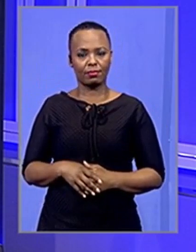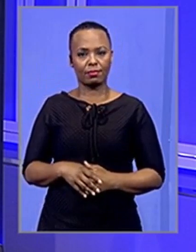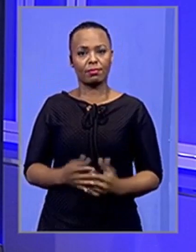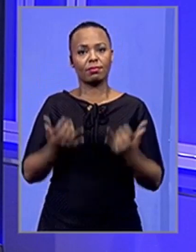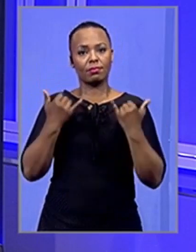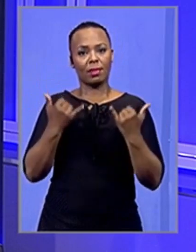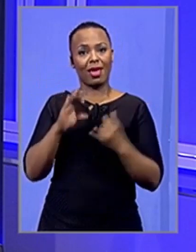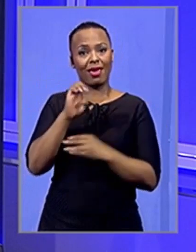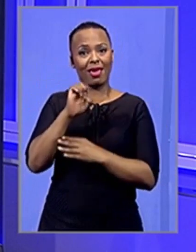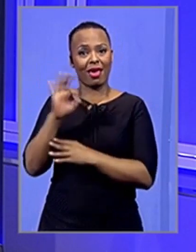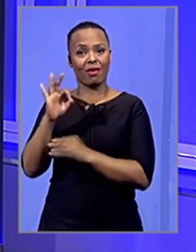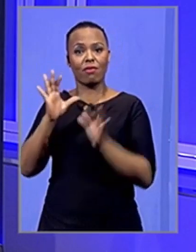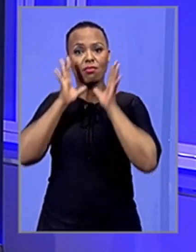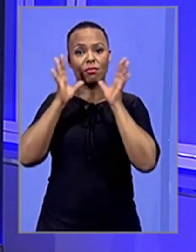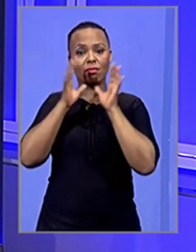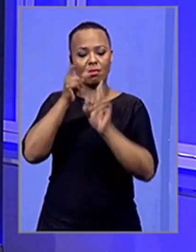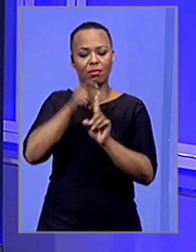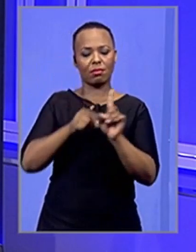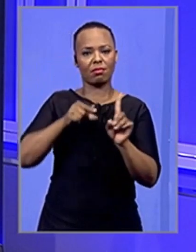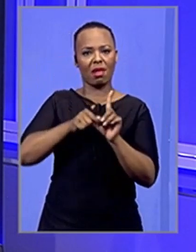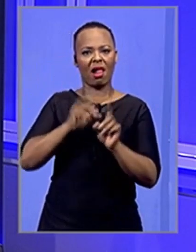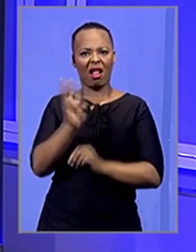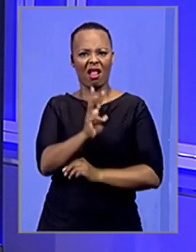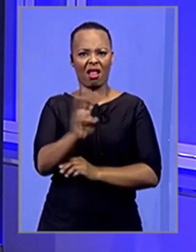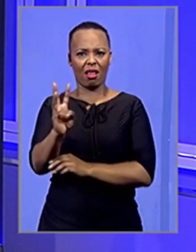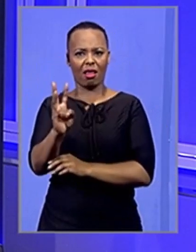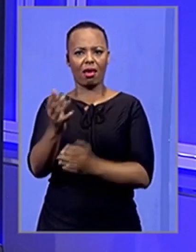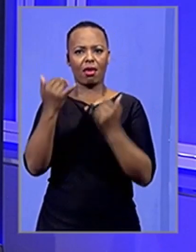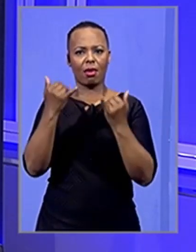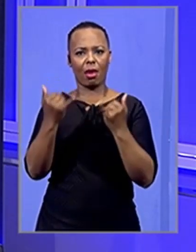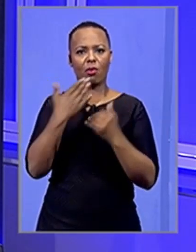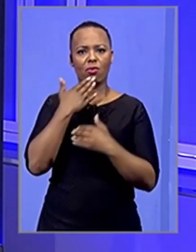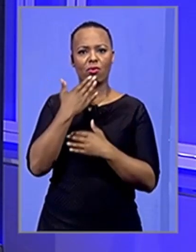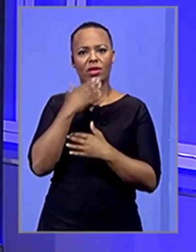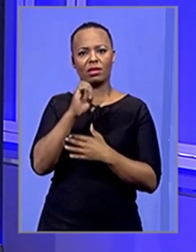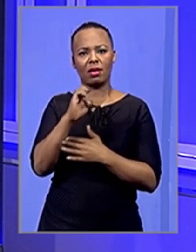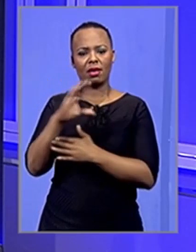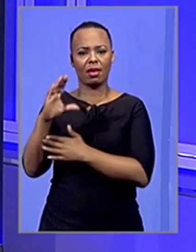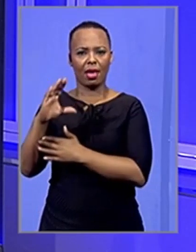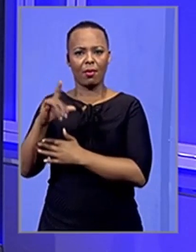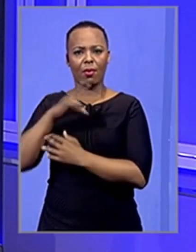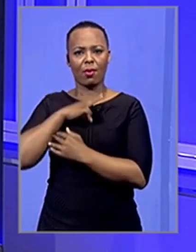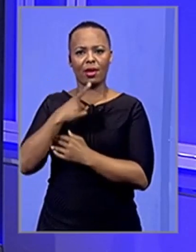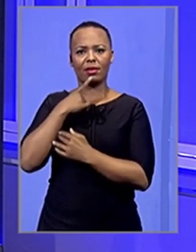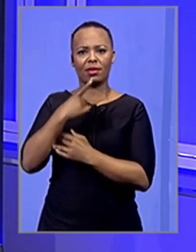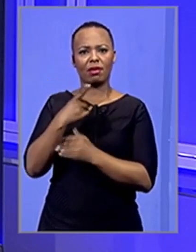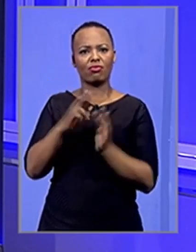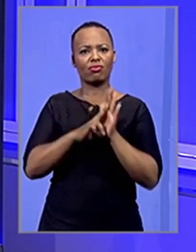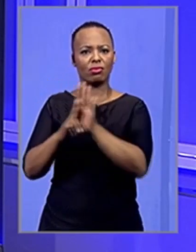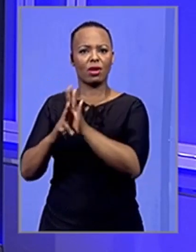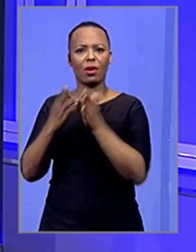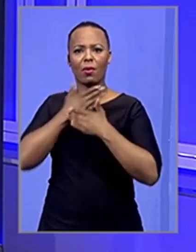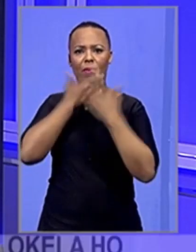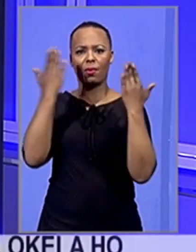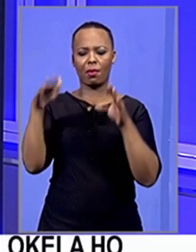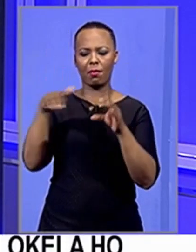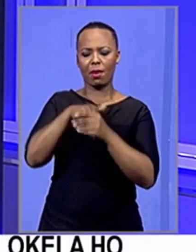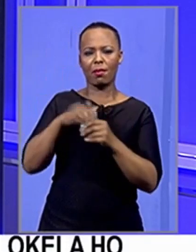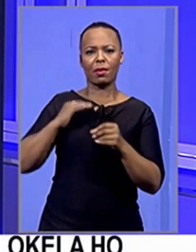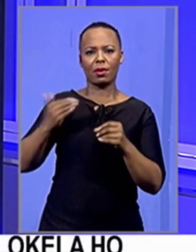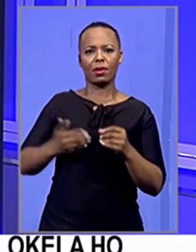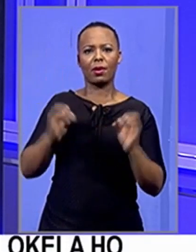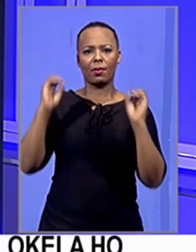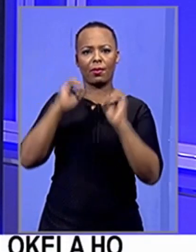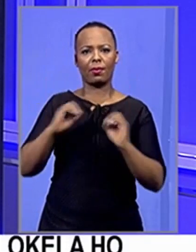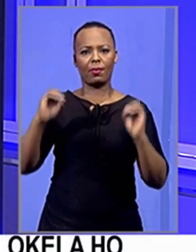Moetapele wa EFF Julius Malema o se o lotse ka bohale barumuwa ba moga Eastern Cape ka ho hloka baemedi ba lekane ba basadi ka boetapele